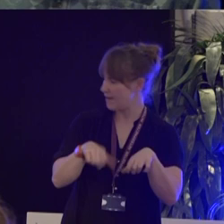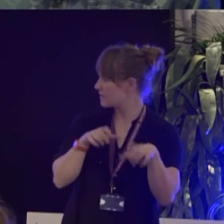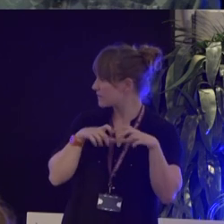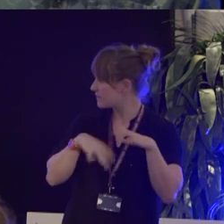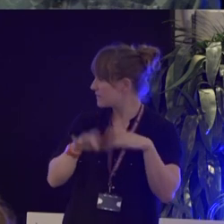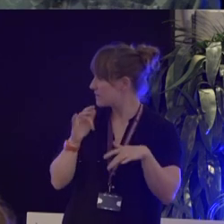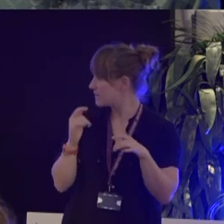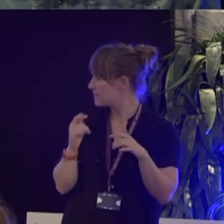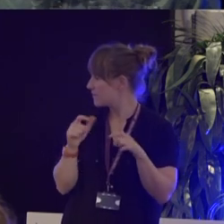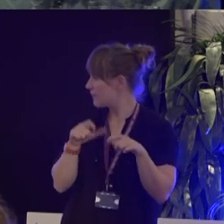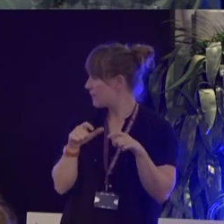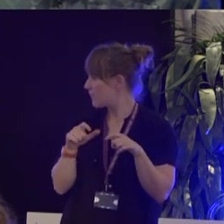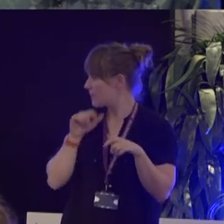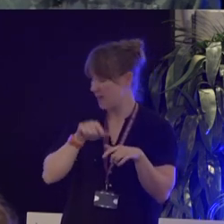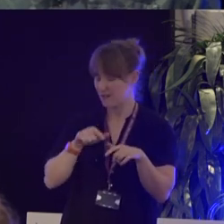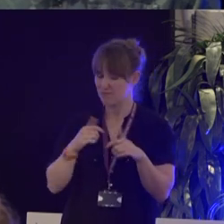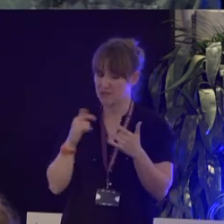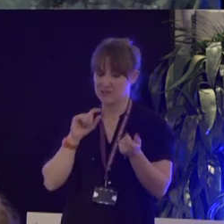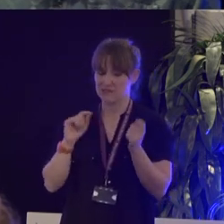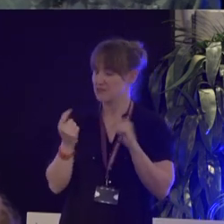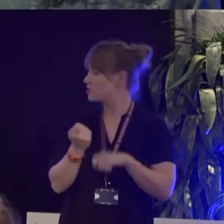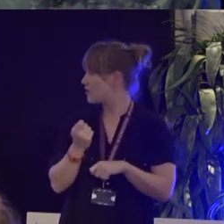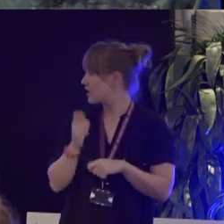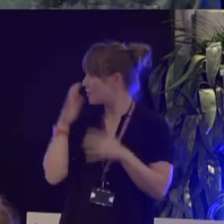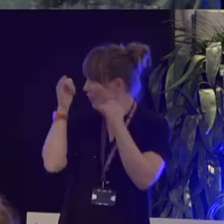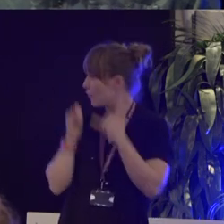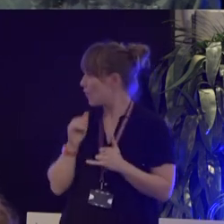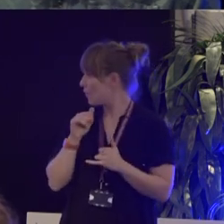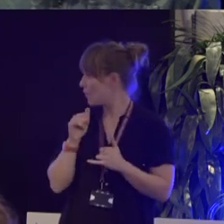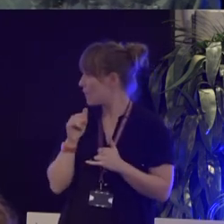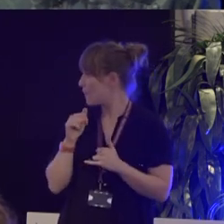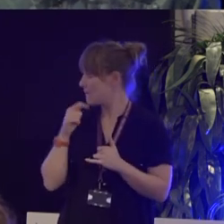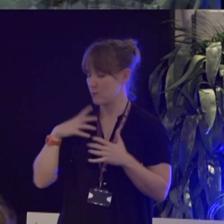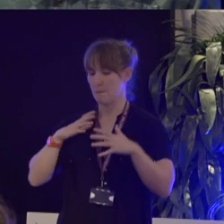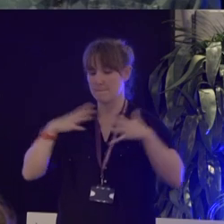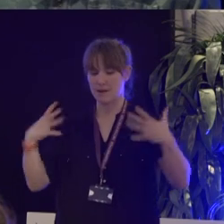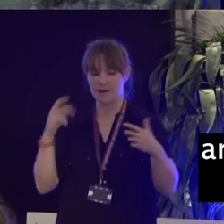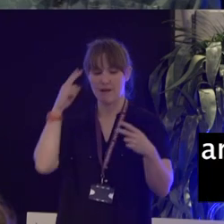became illegal, and so those sort of big art squats,